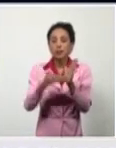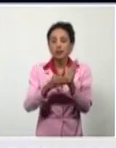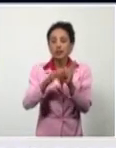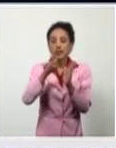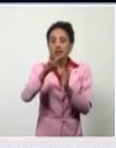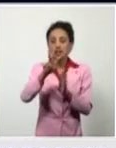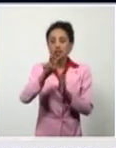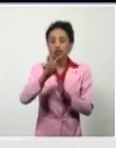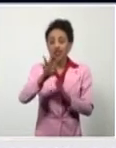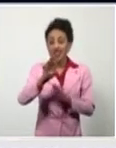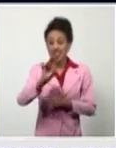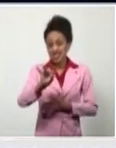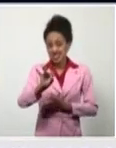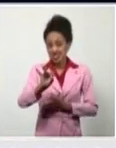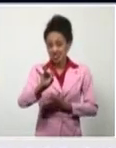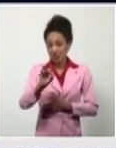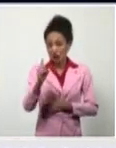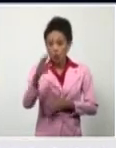25,337